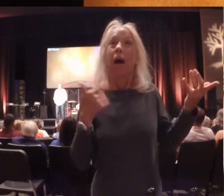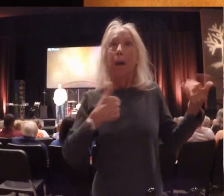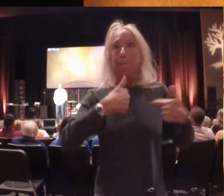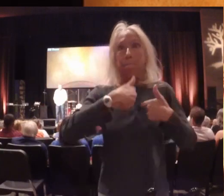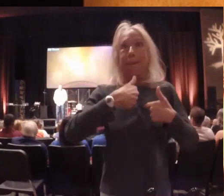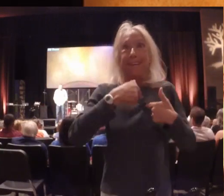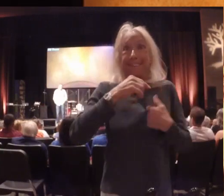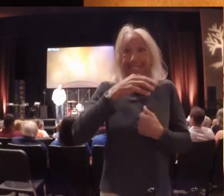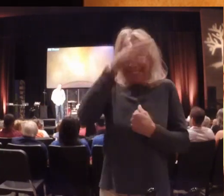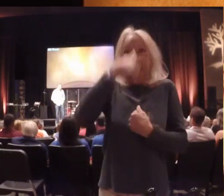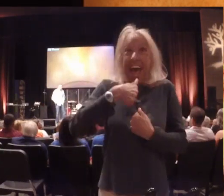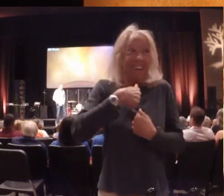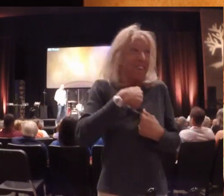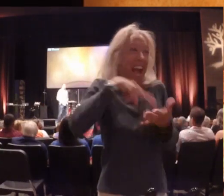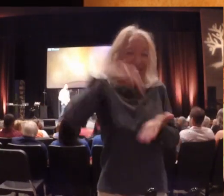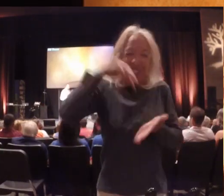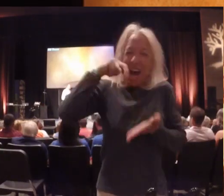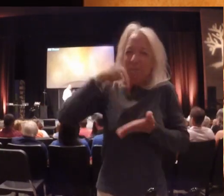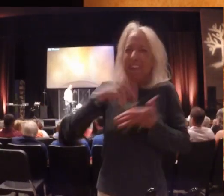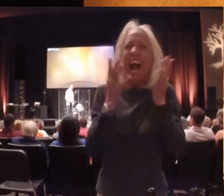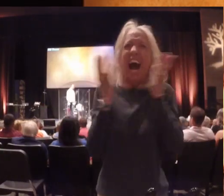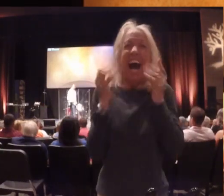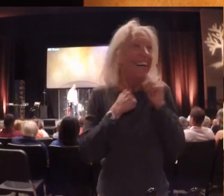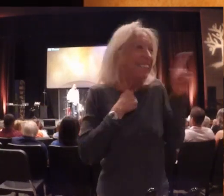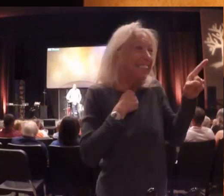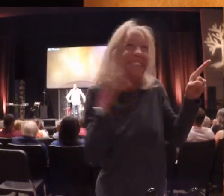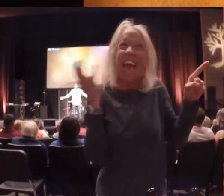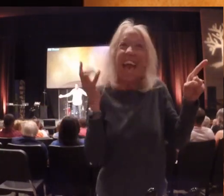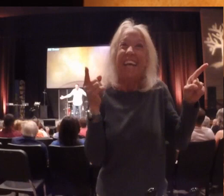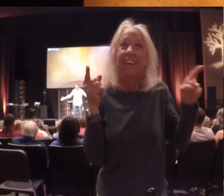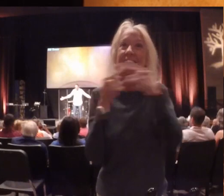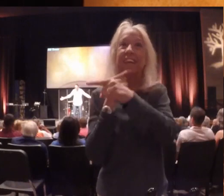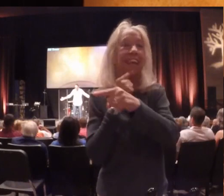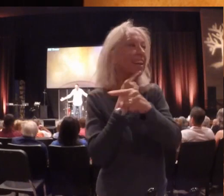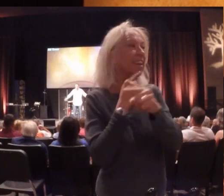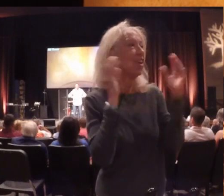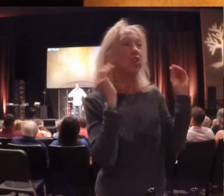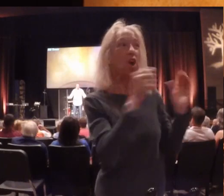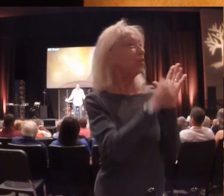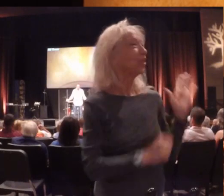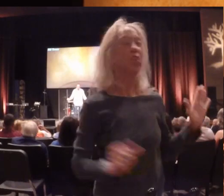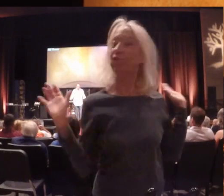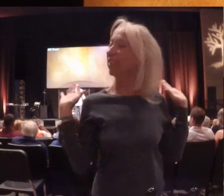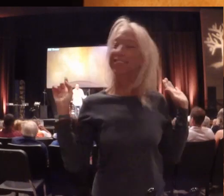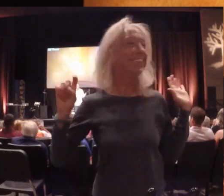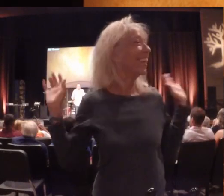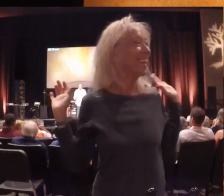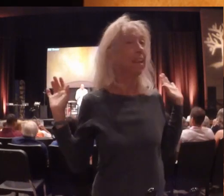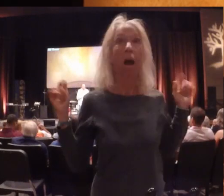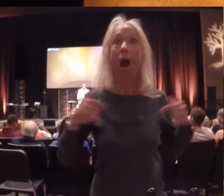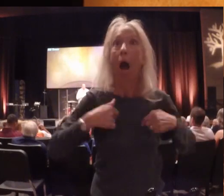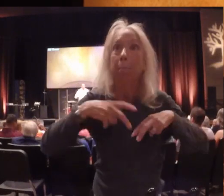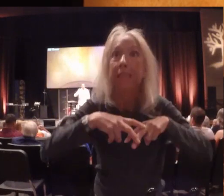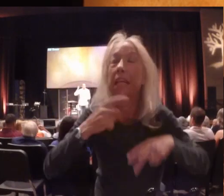I am shouting inside. I'm wanting to jump through the roof. And they're like, no surgery, Jade. No